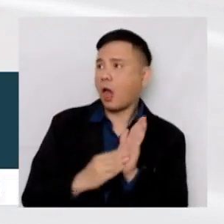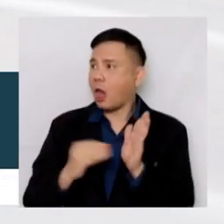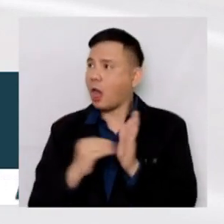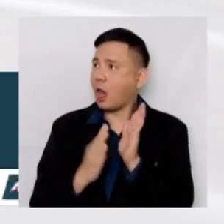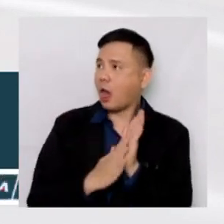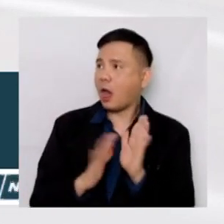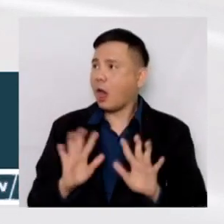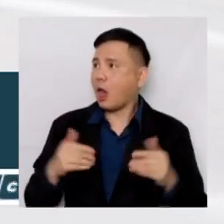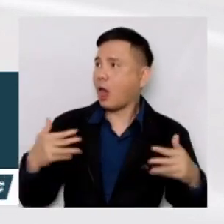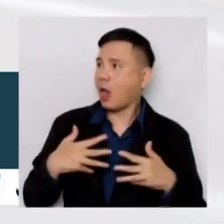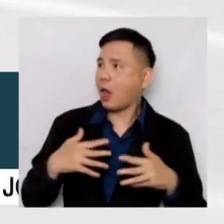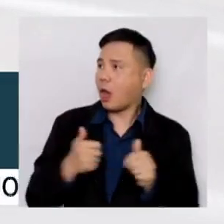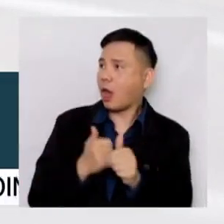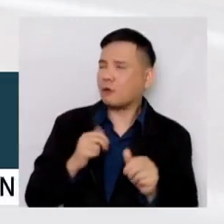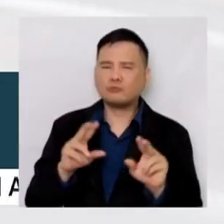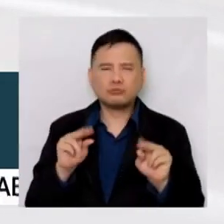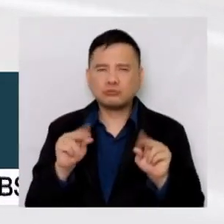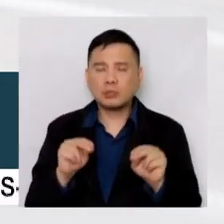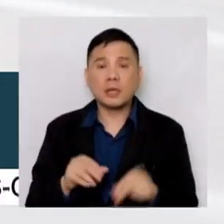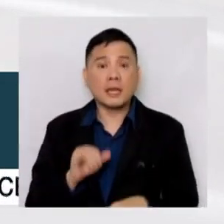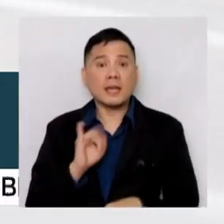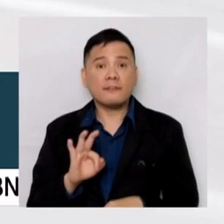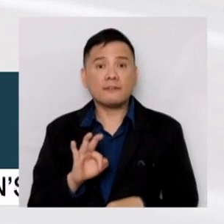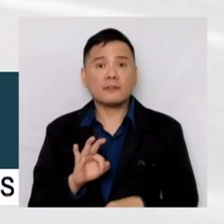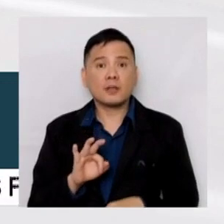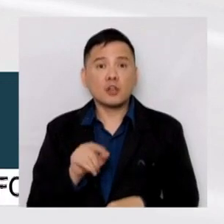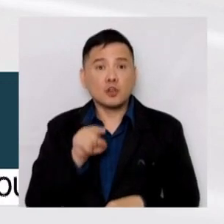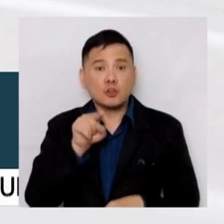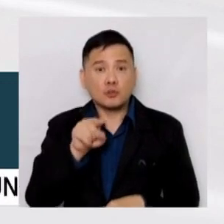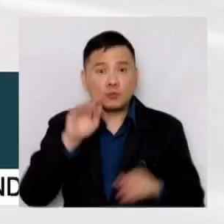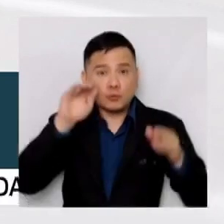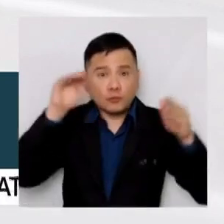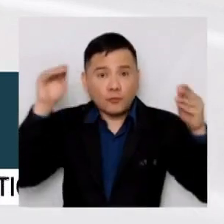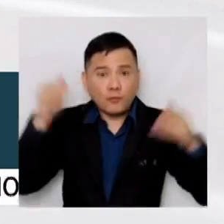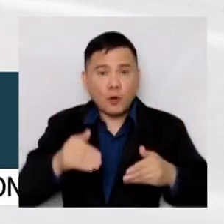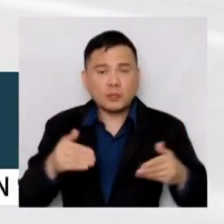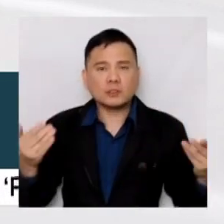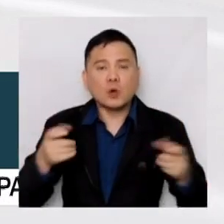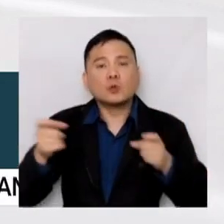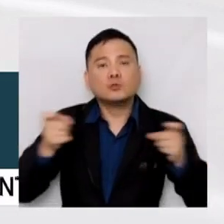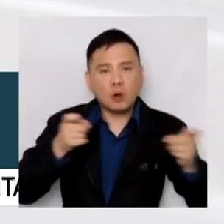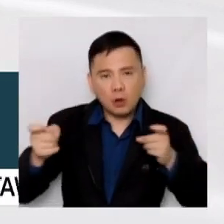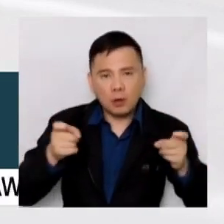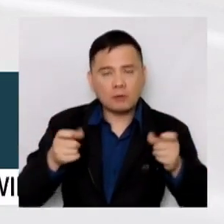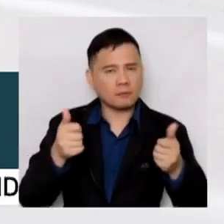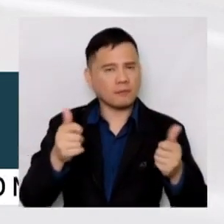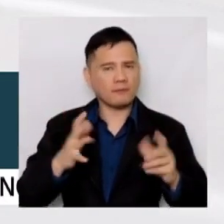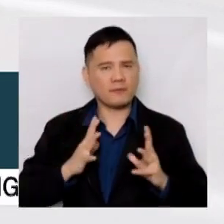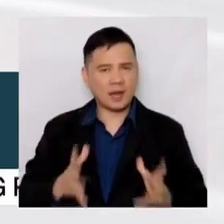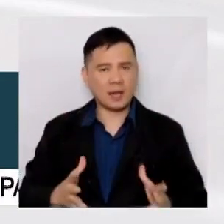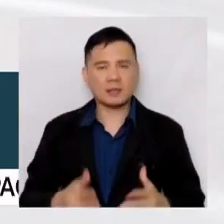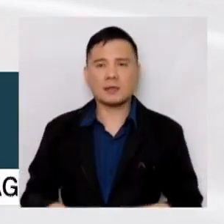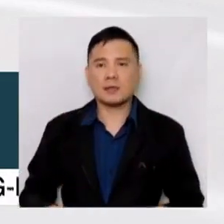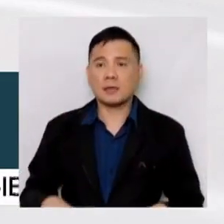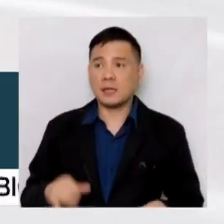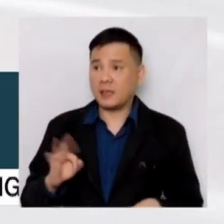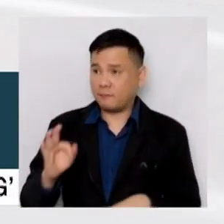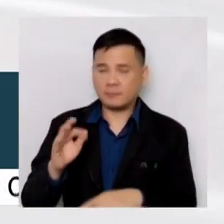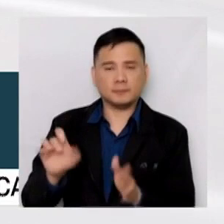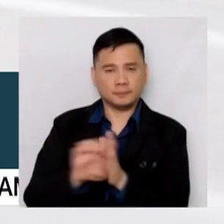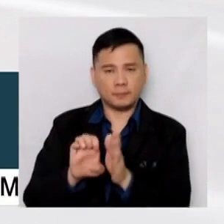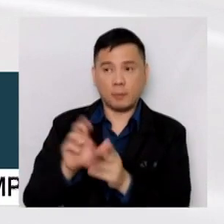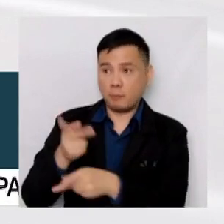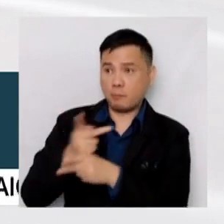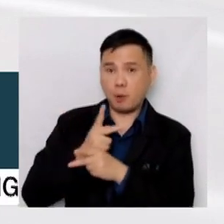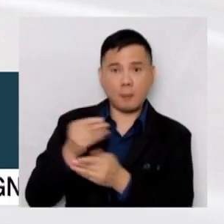of is if you don't have control over the money. So if you borrow money, it doesn't matter how large it is. The most